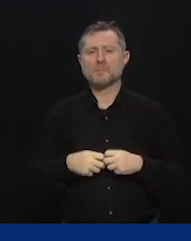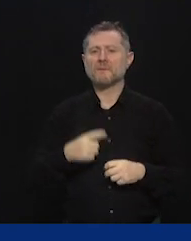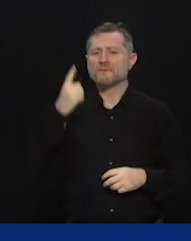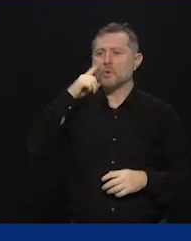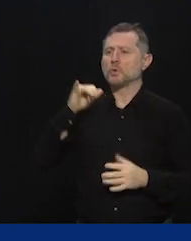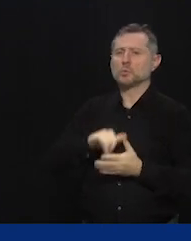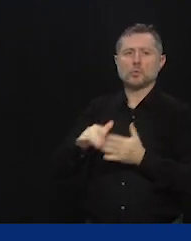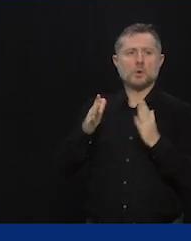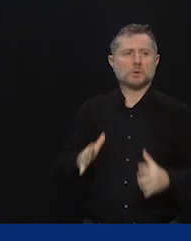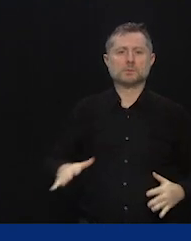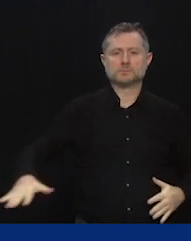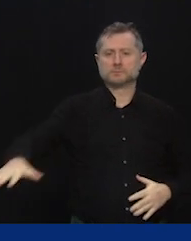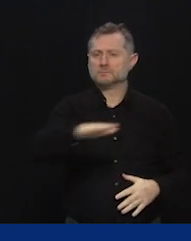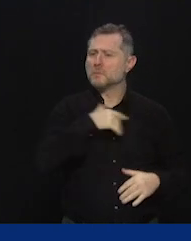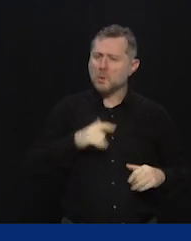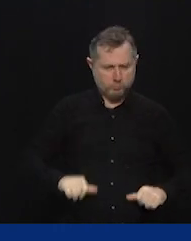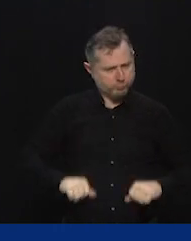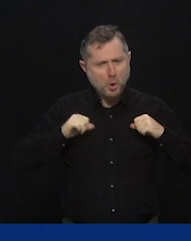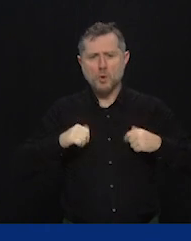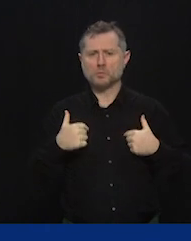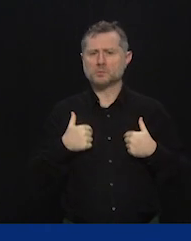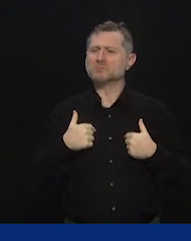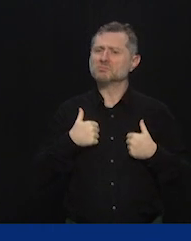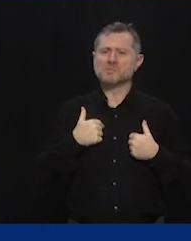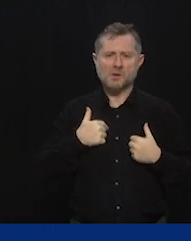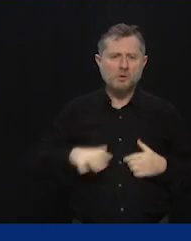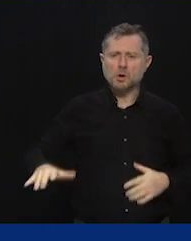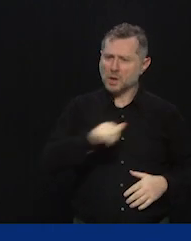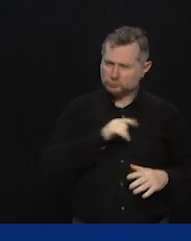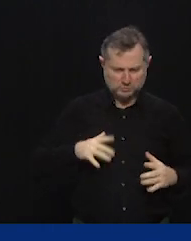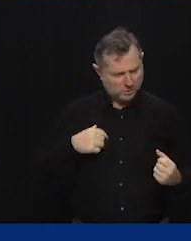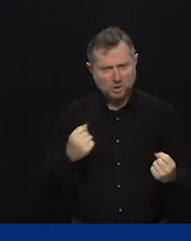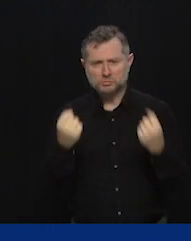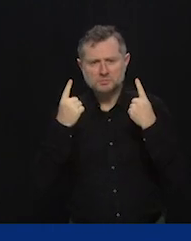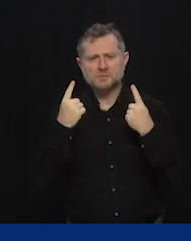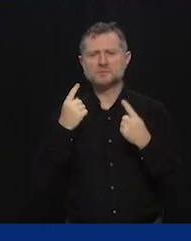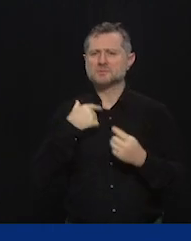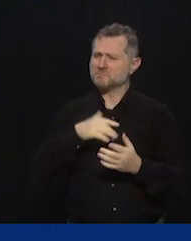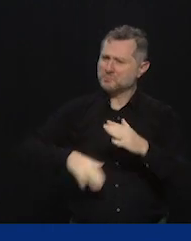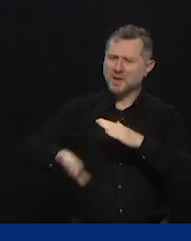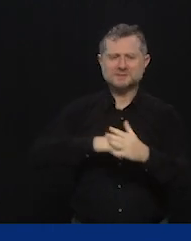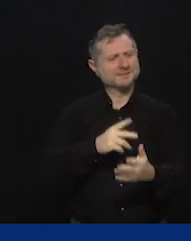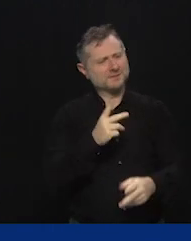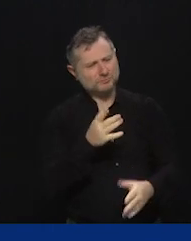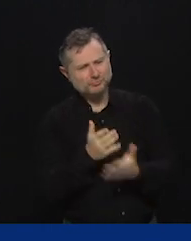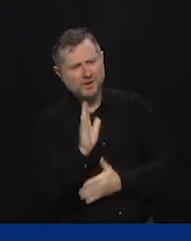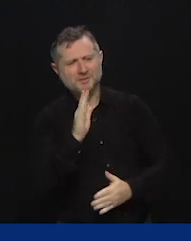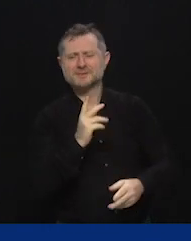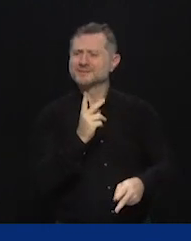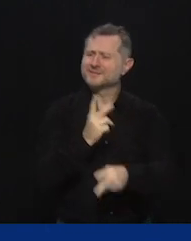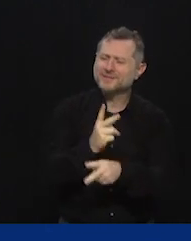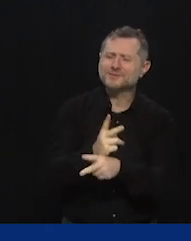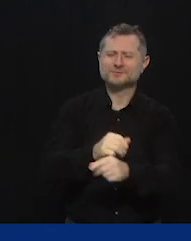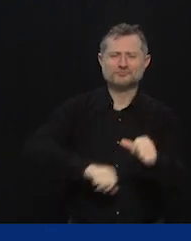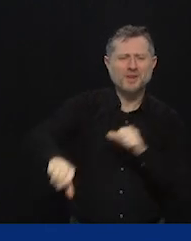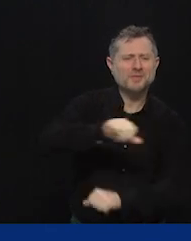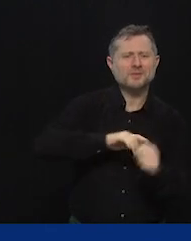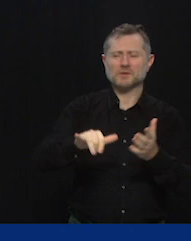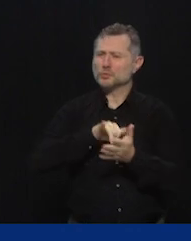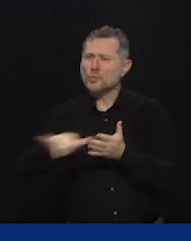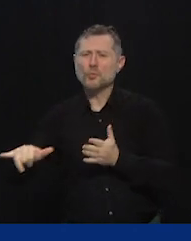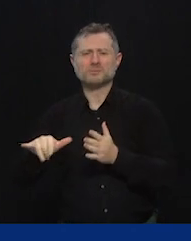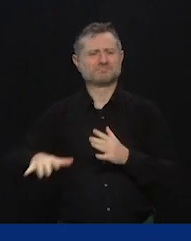who understand this basic right to take care of each other, and sets New York State apart as we tell others around this state,